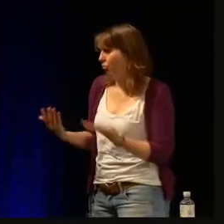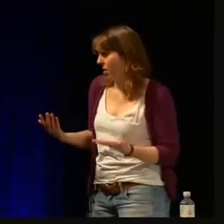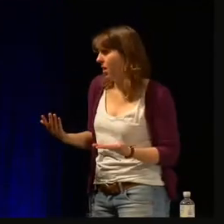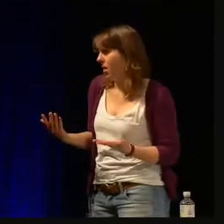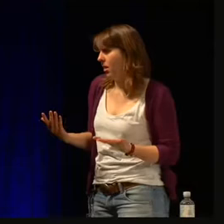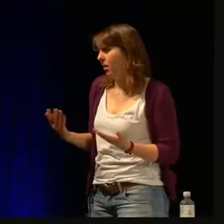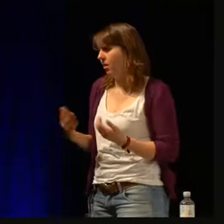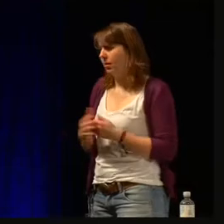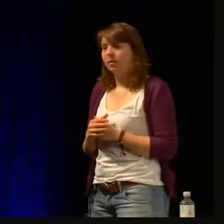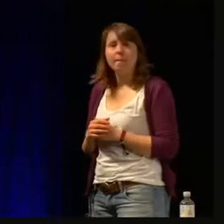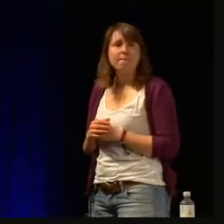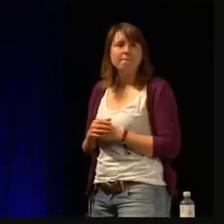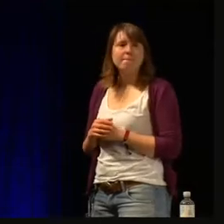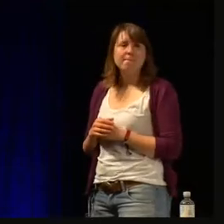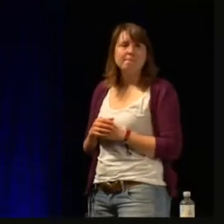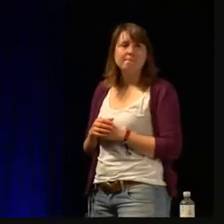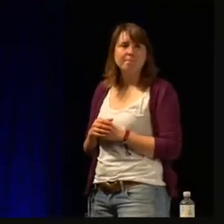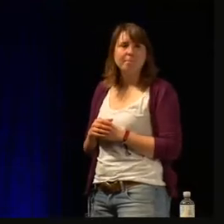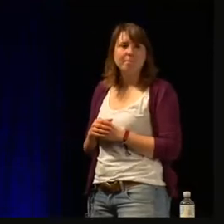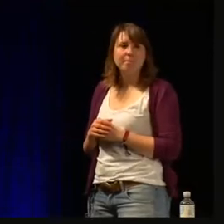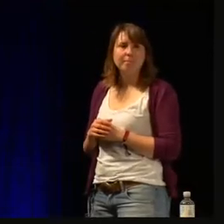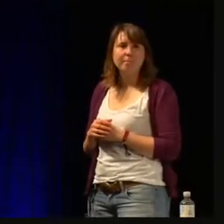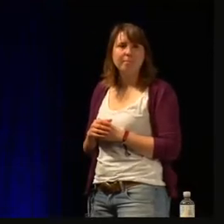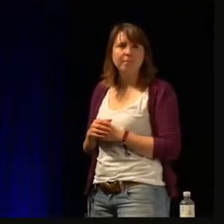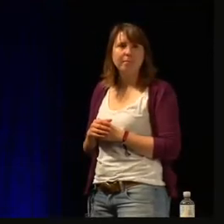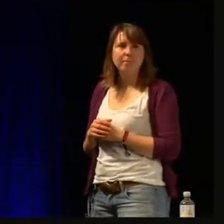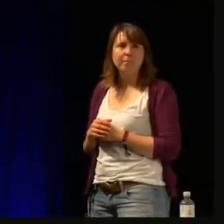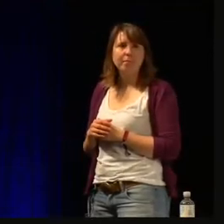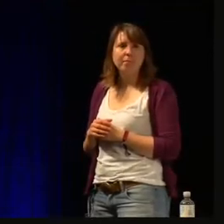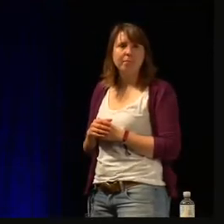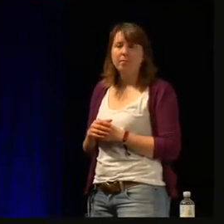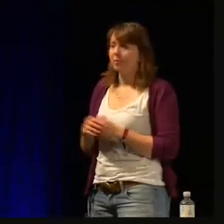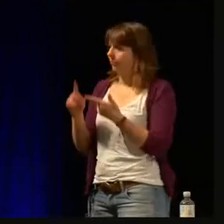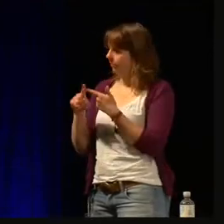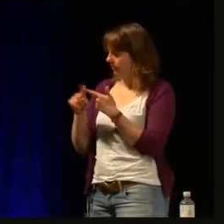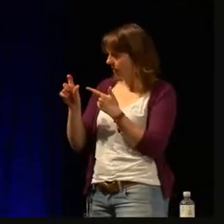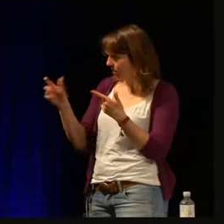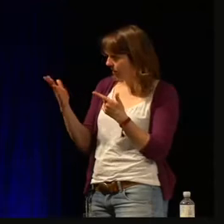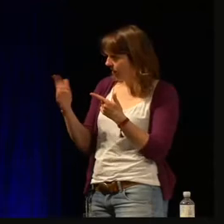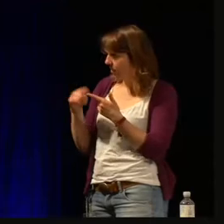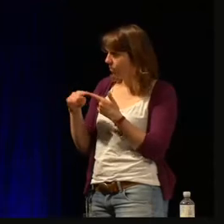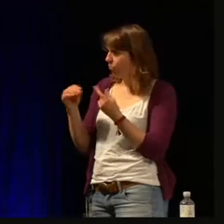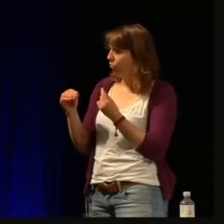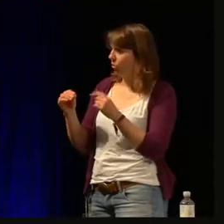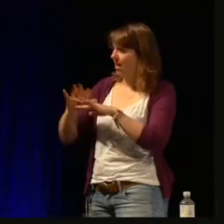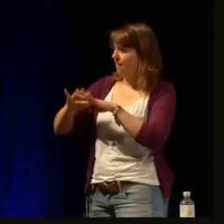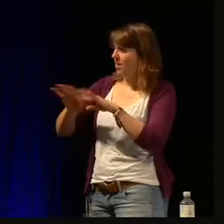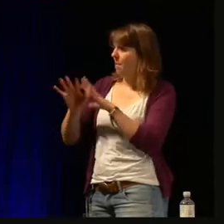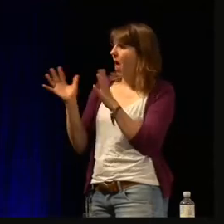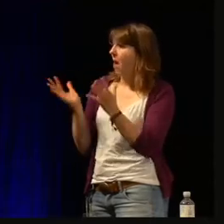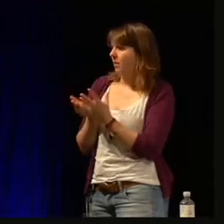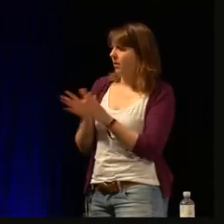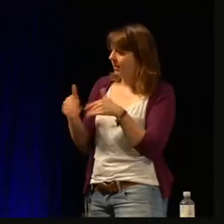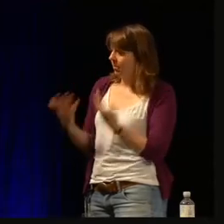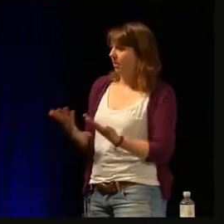propaganda, Cambridge Analytica and so forth. And also, as a second topic, the filter